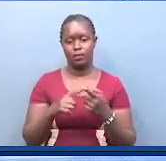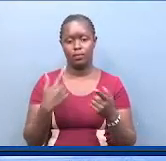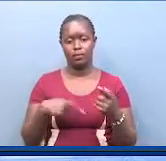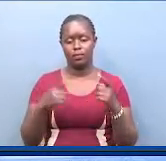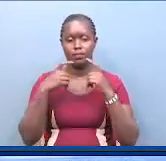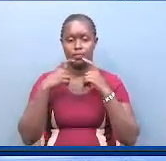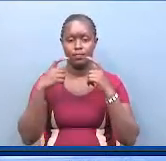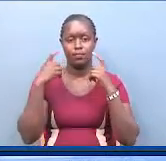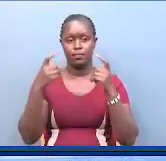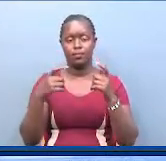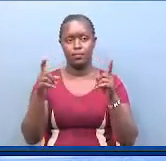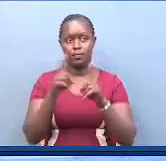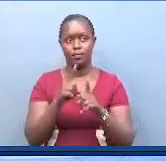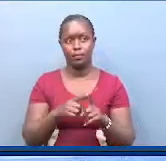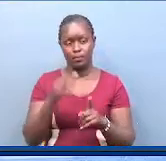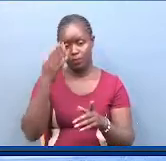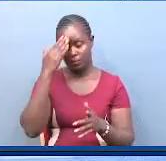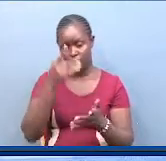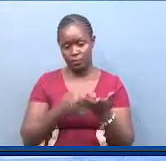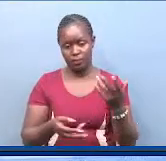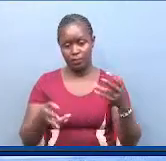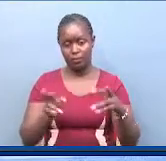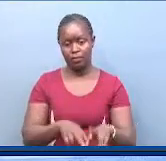If you have never sinned, and you know what happened,